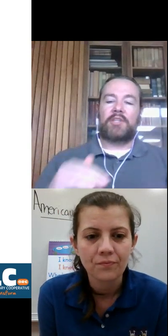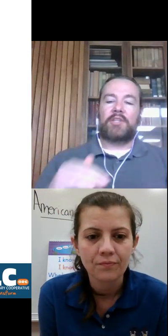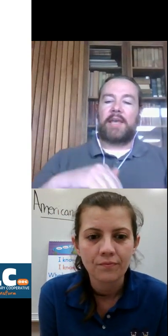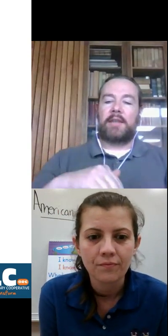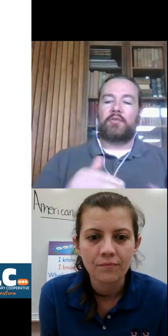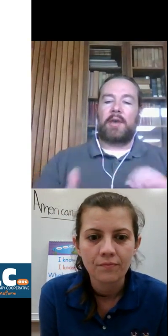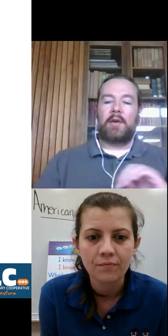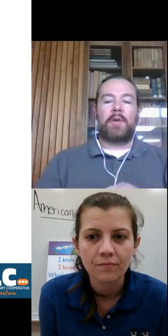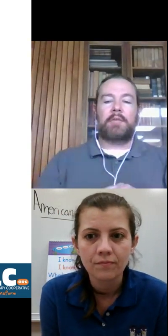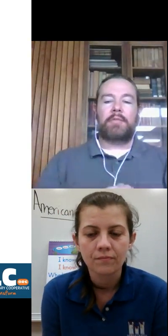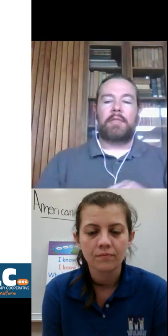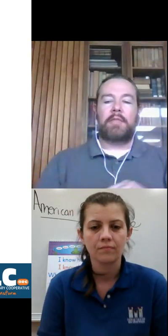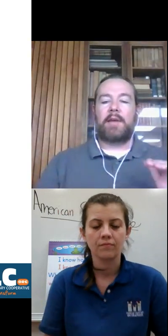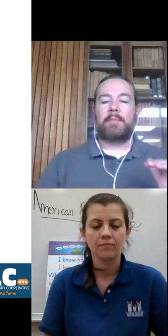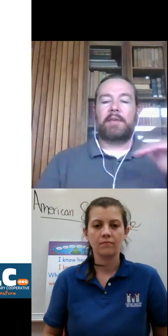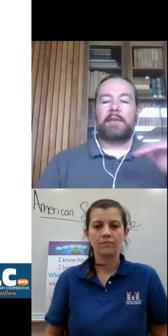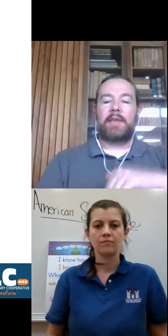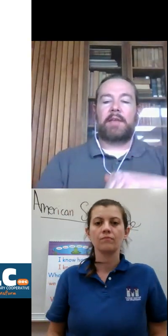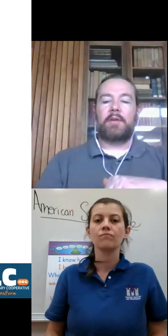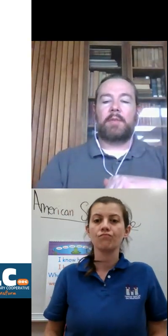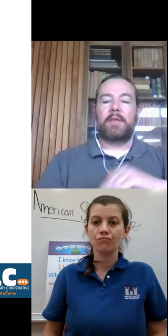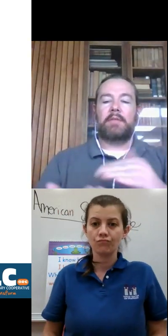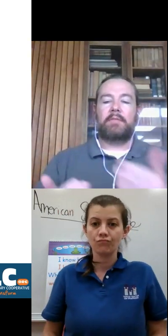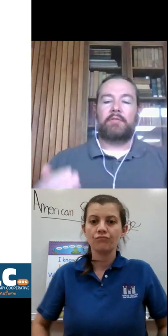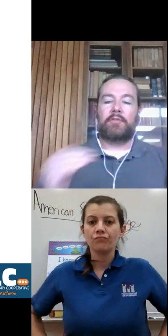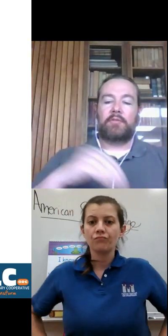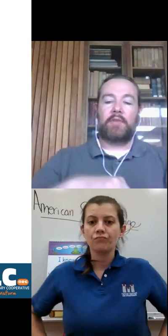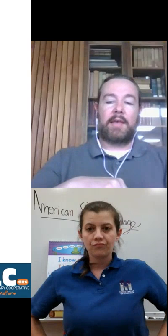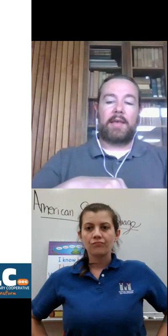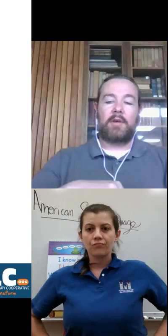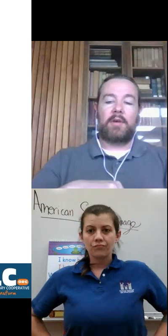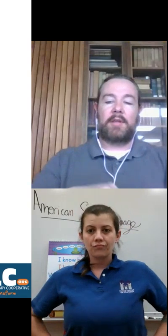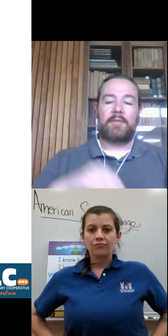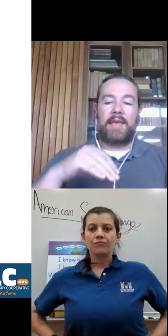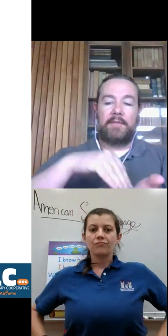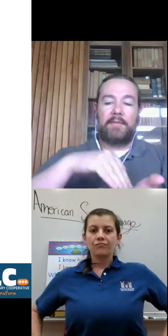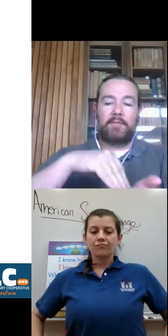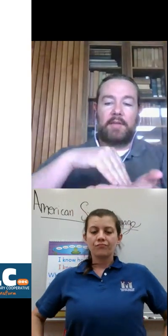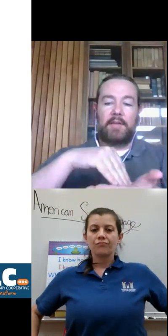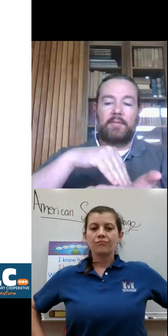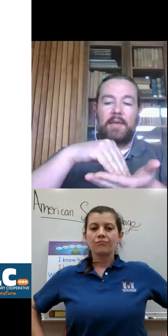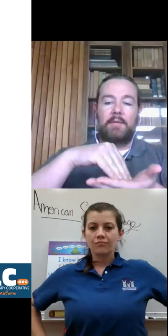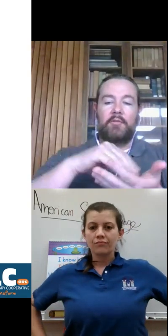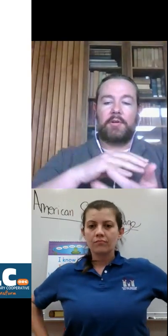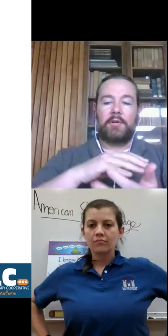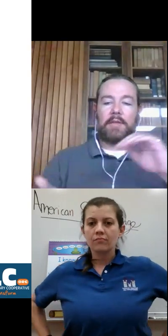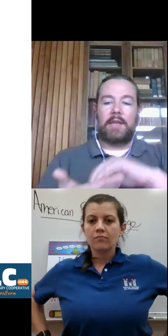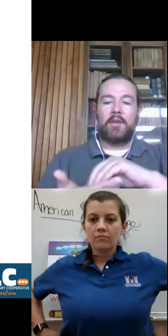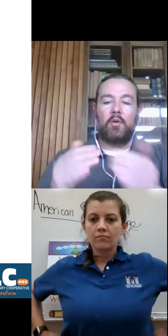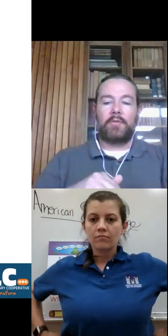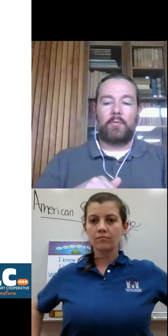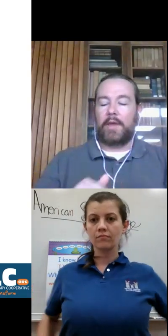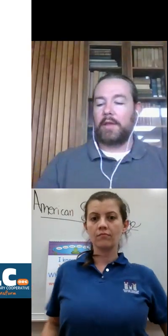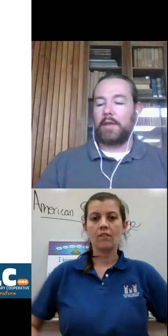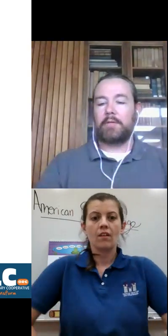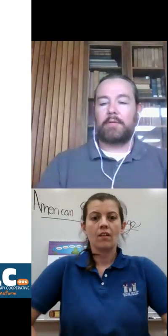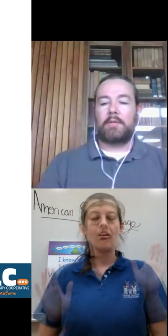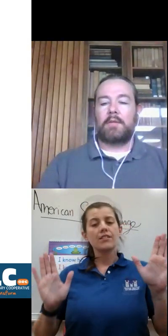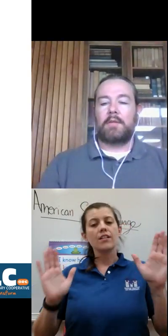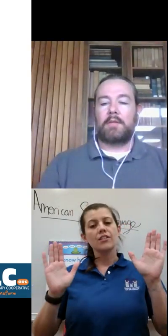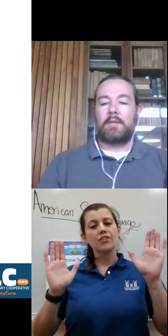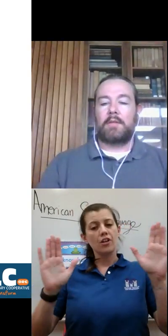matter which hand I do that with? Like if I'm left hand dominant versus right hand dominant, does it have to stay the same or can it go either